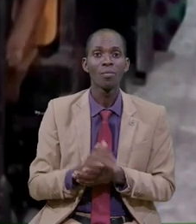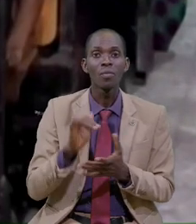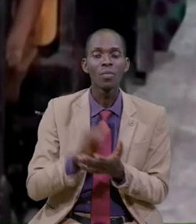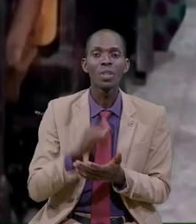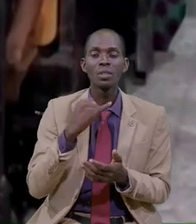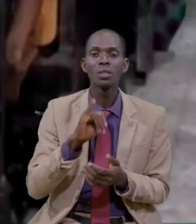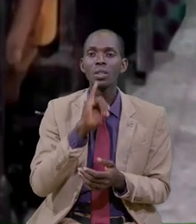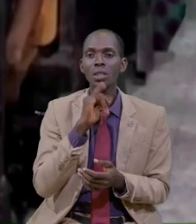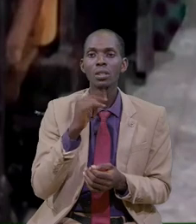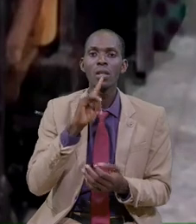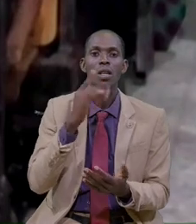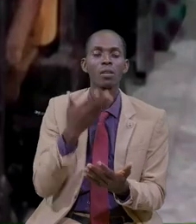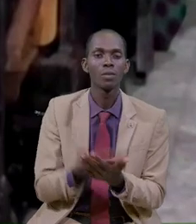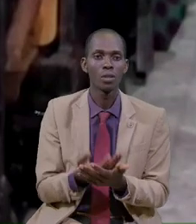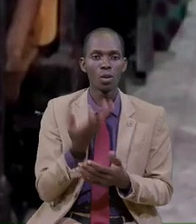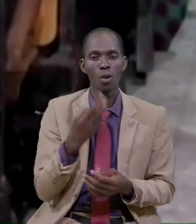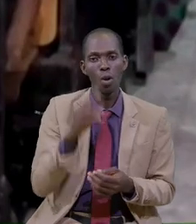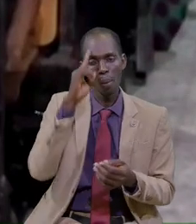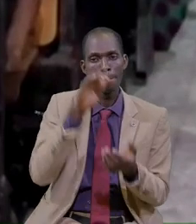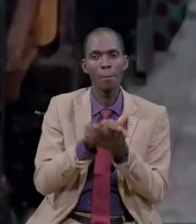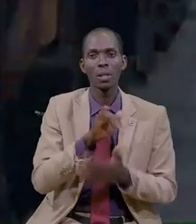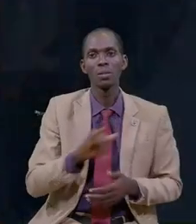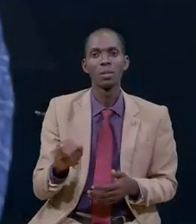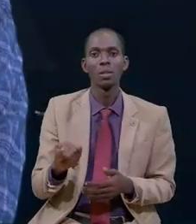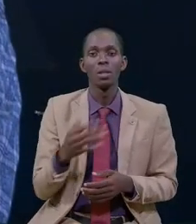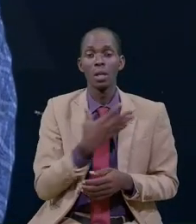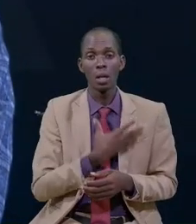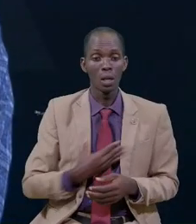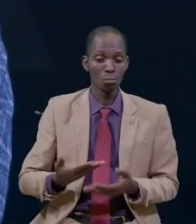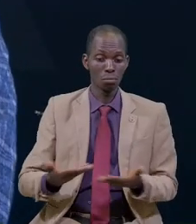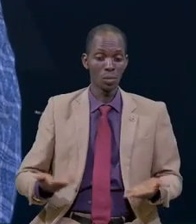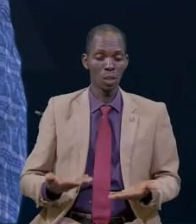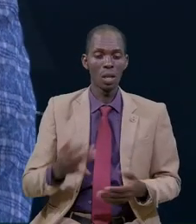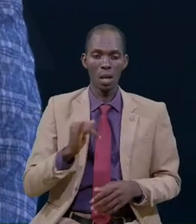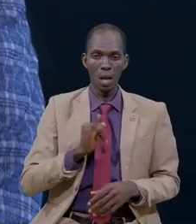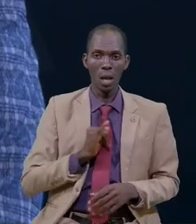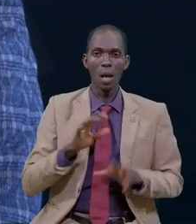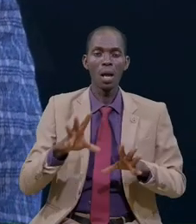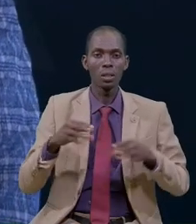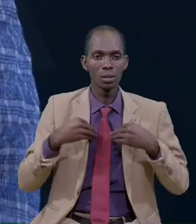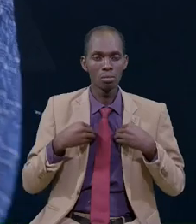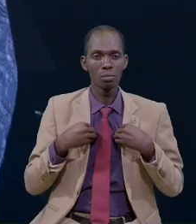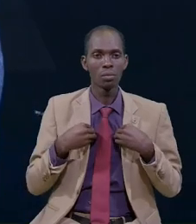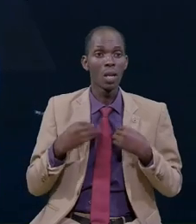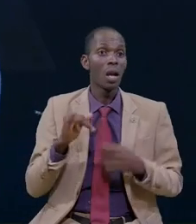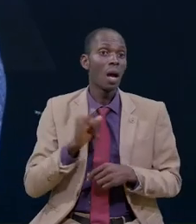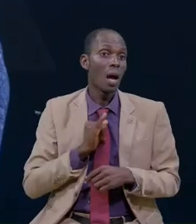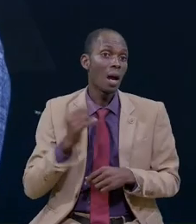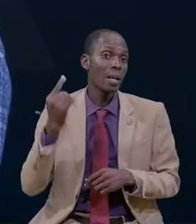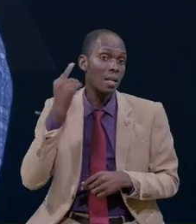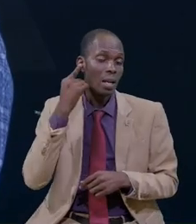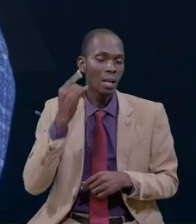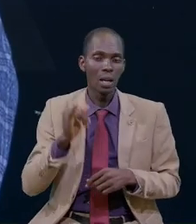sauveur. Ça, c'est l'évidence de croire. I hear, I accept. J'entends, j'accepte. I hear, I